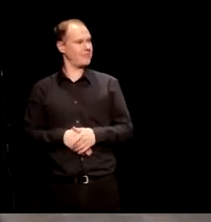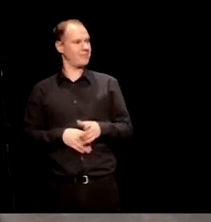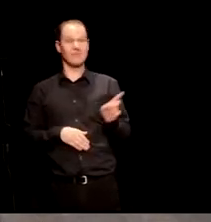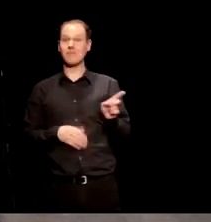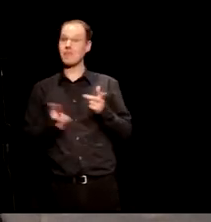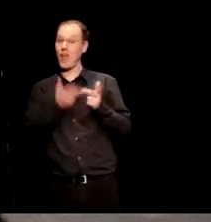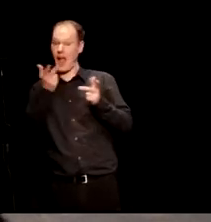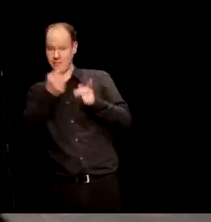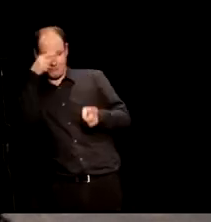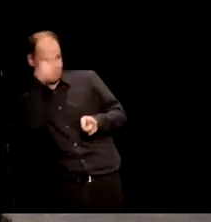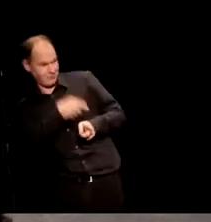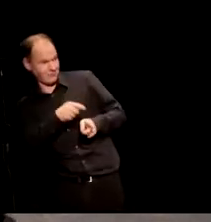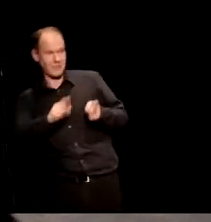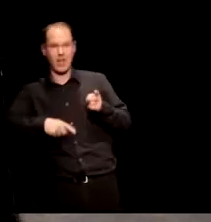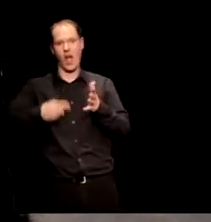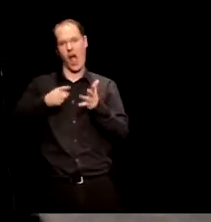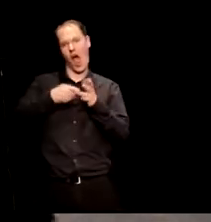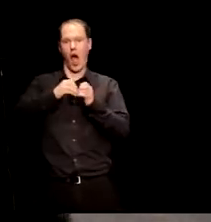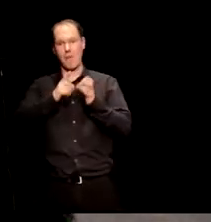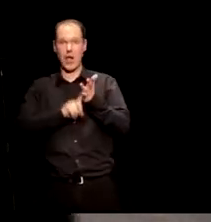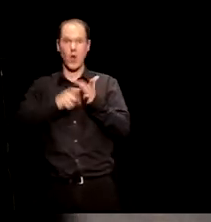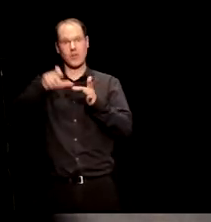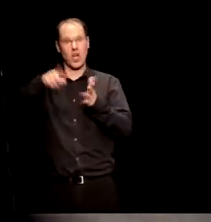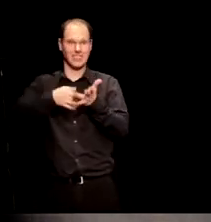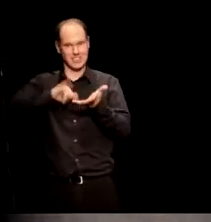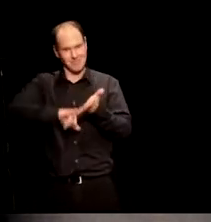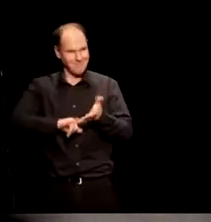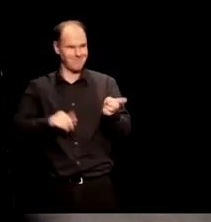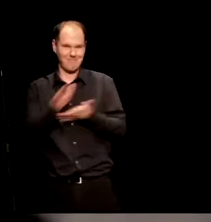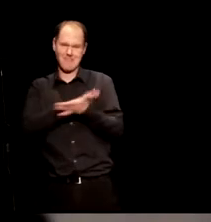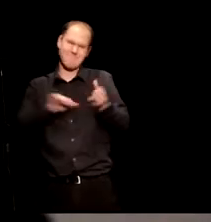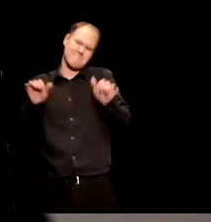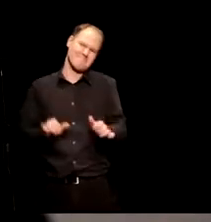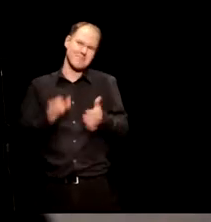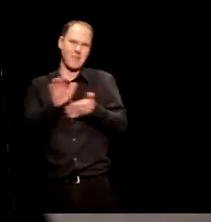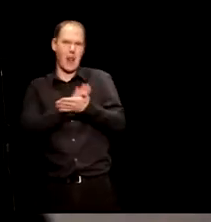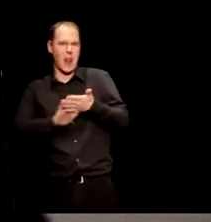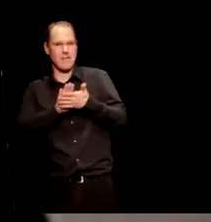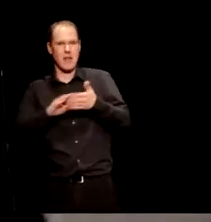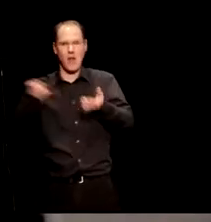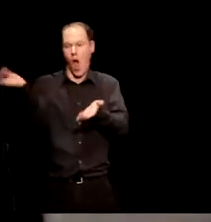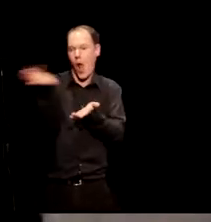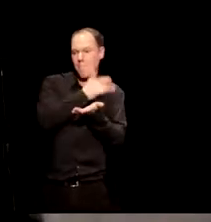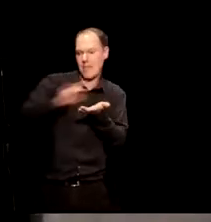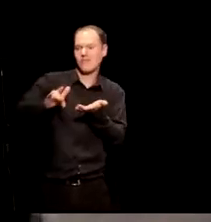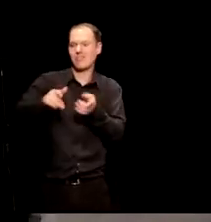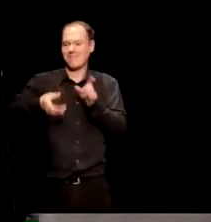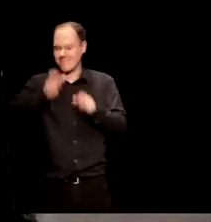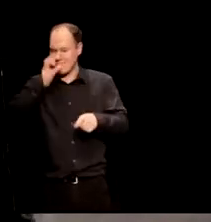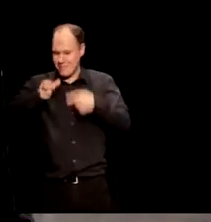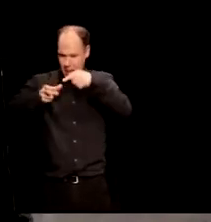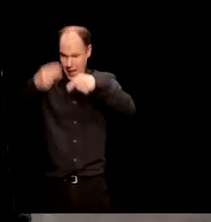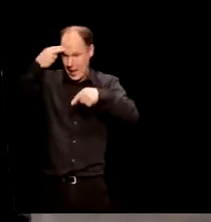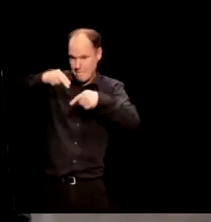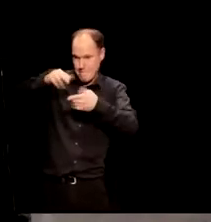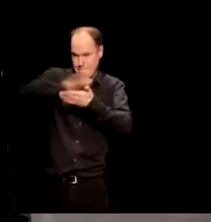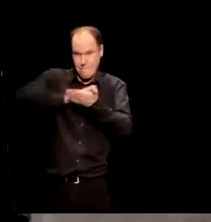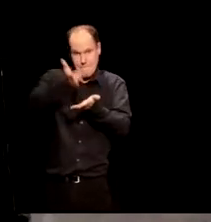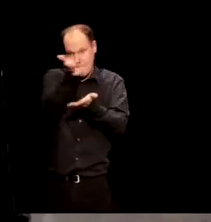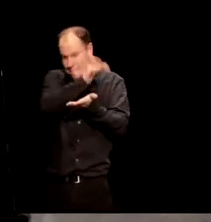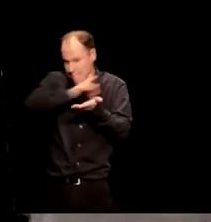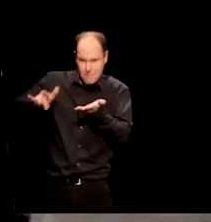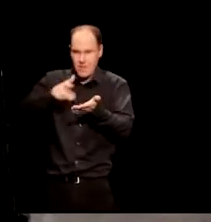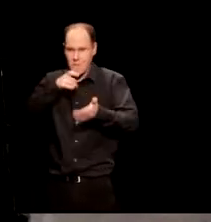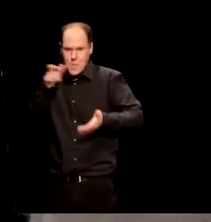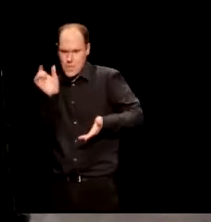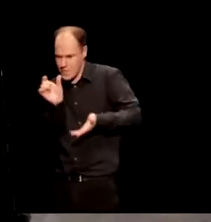Oblicuticus. Oblic, in this case being an abbreviation of the word obliterate. Cutie,